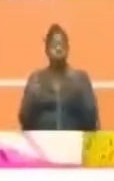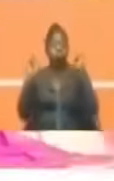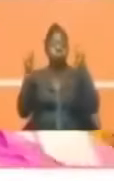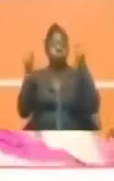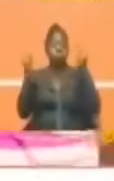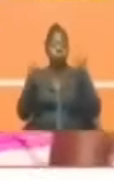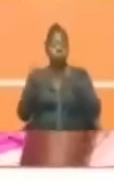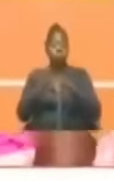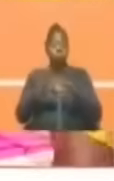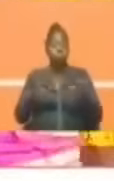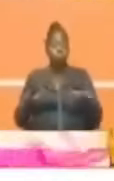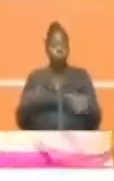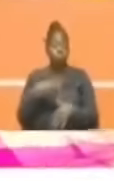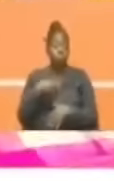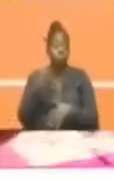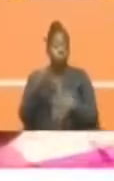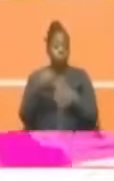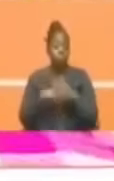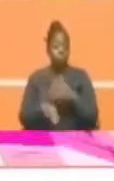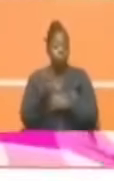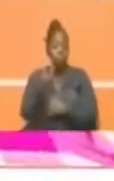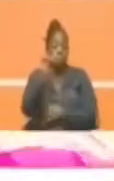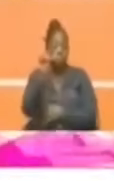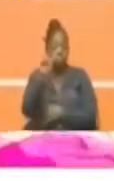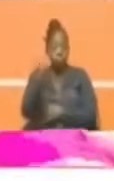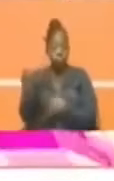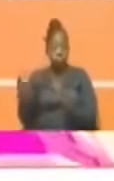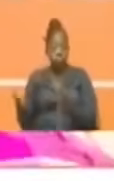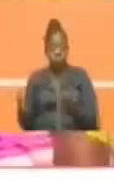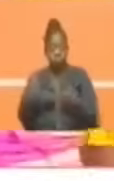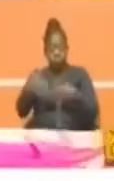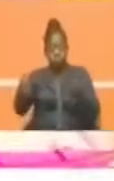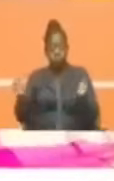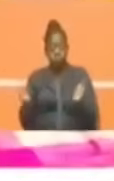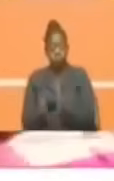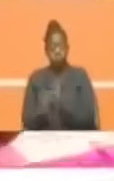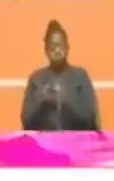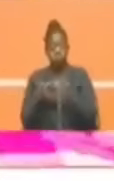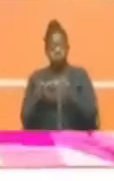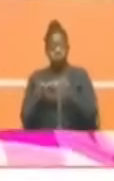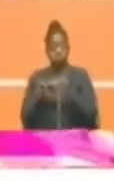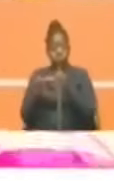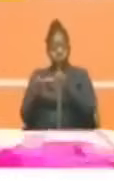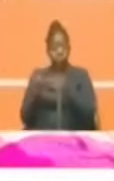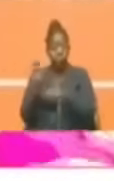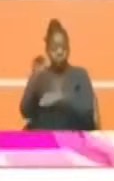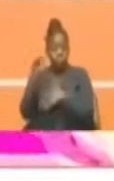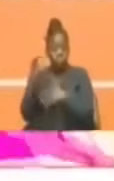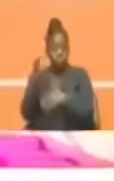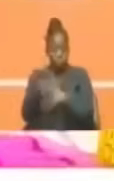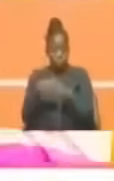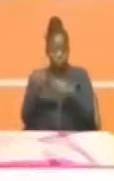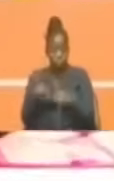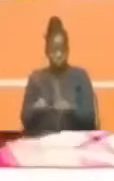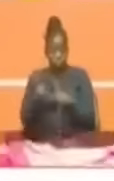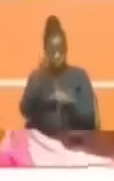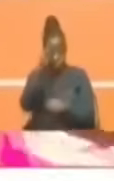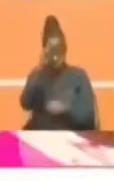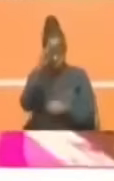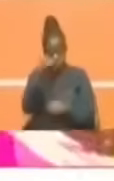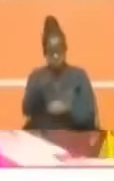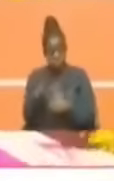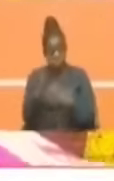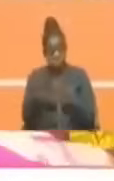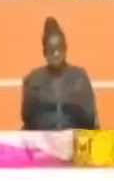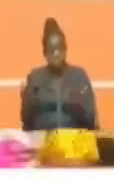isa rukando nanga bamulumiriza okubasibira mu kyapa kye bano okwekala kasa kidiride sentebe w'ekyalo kino